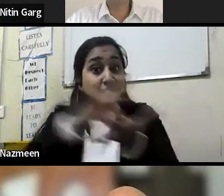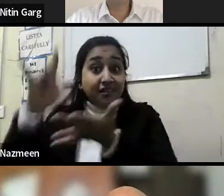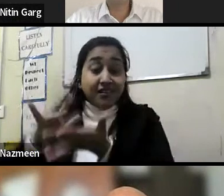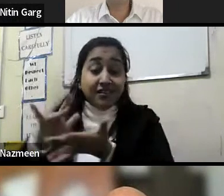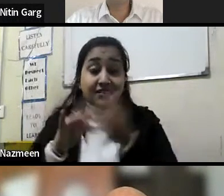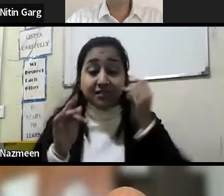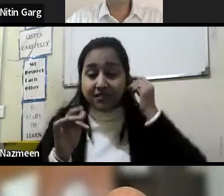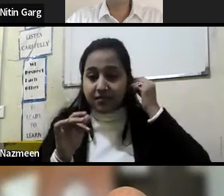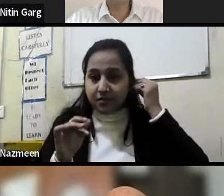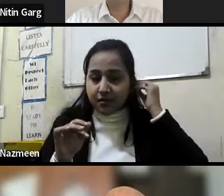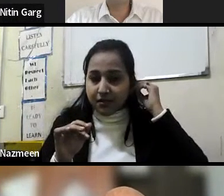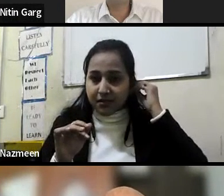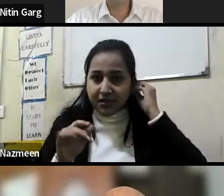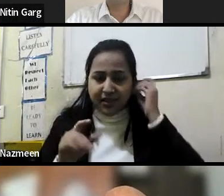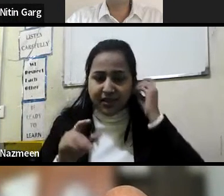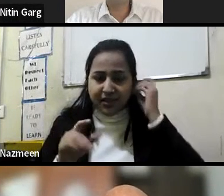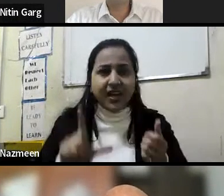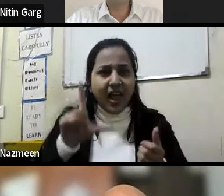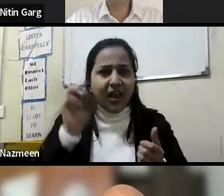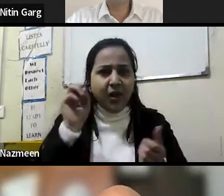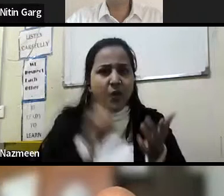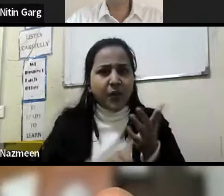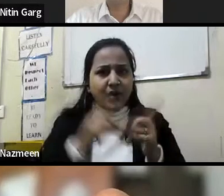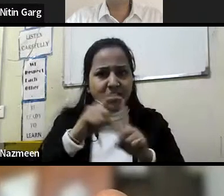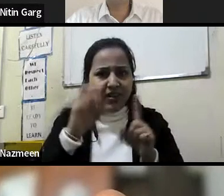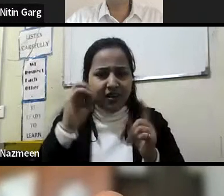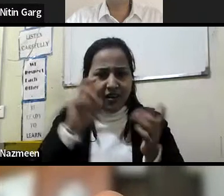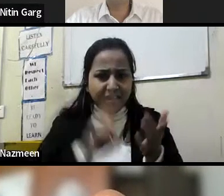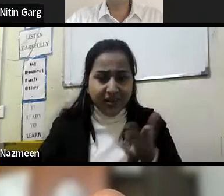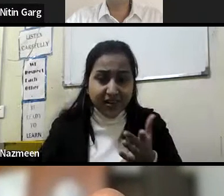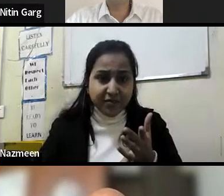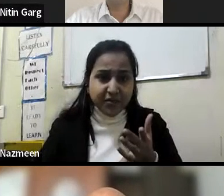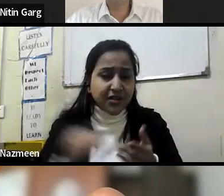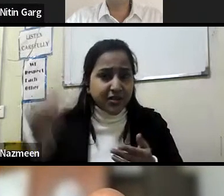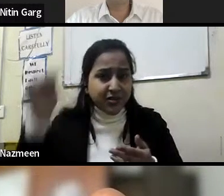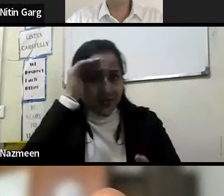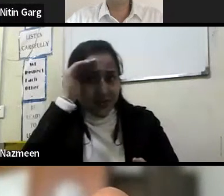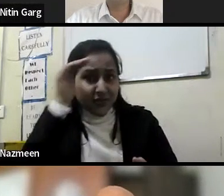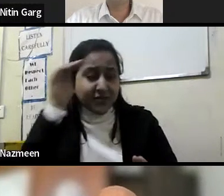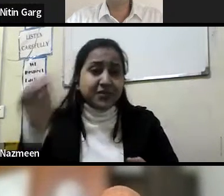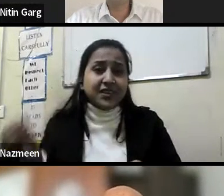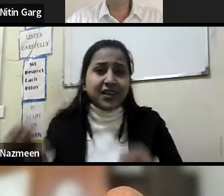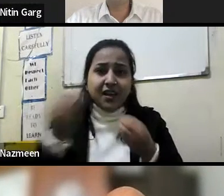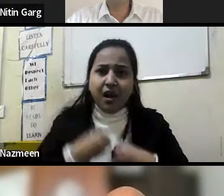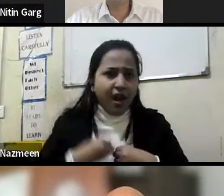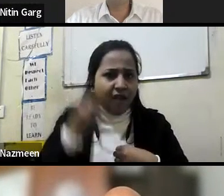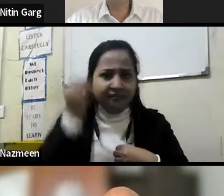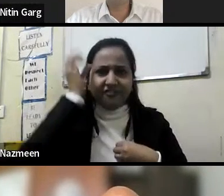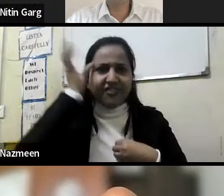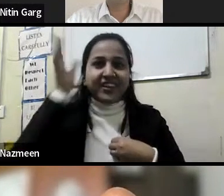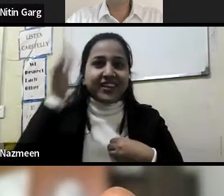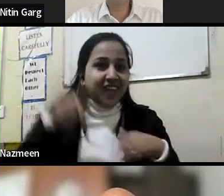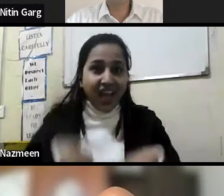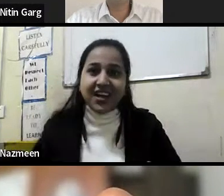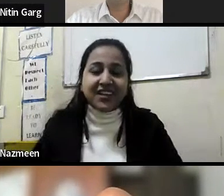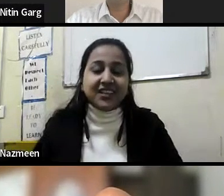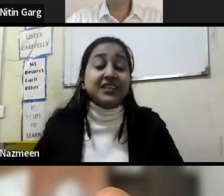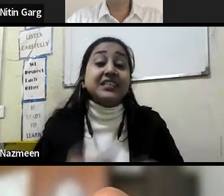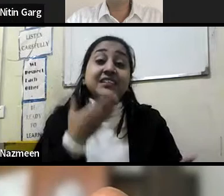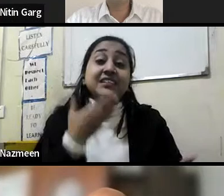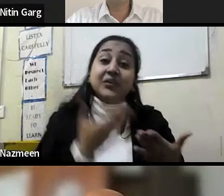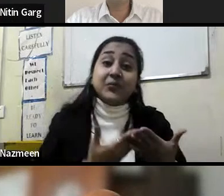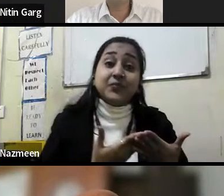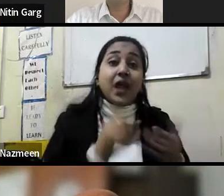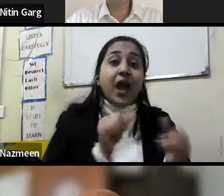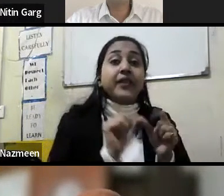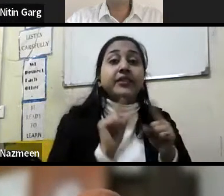wali abhi jo news mili, I wasn't aware of that. That's amazing. And Atulji, it's a pleasure also to know